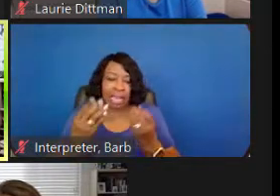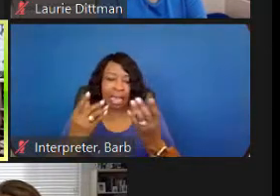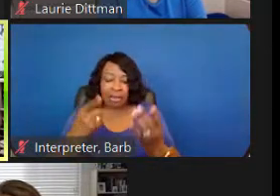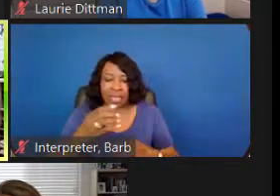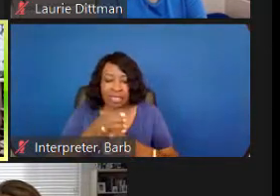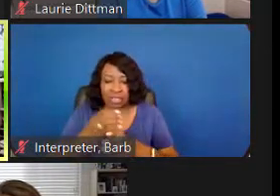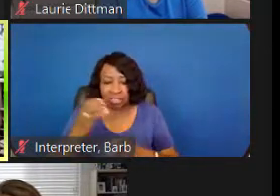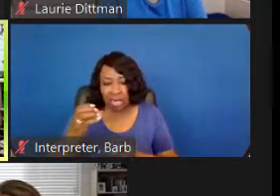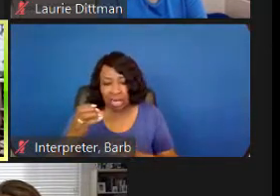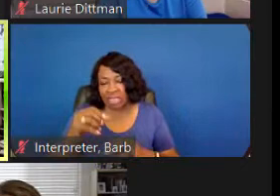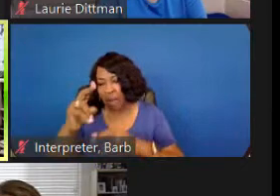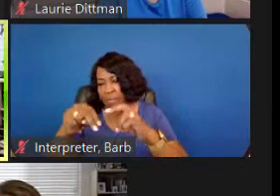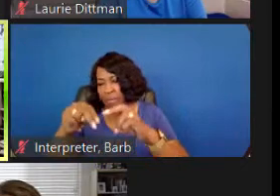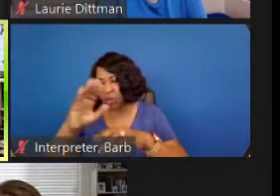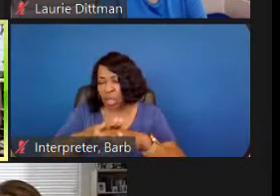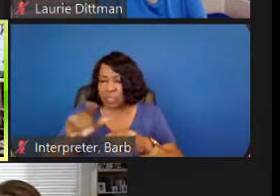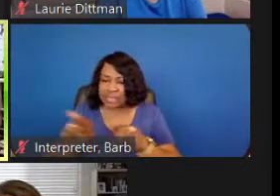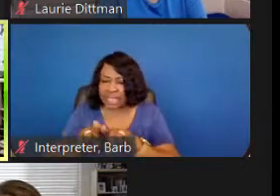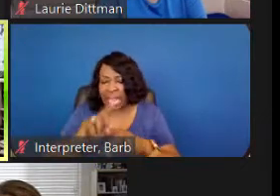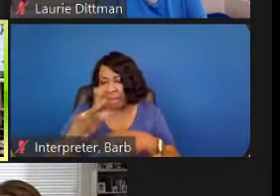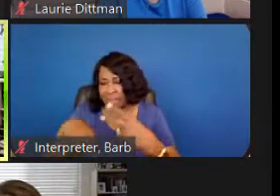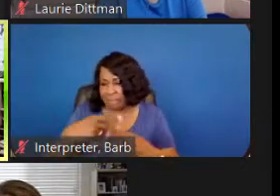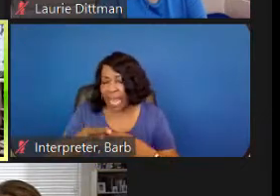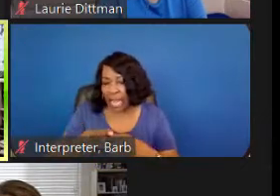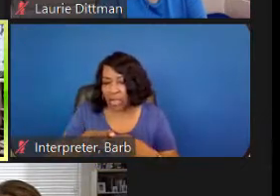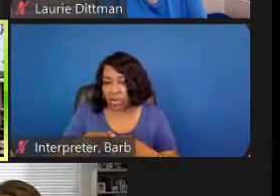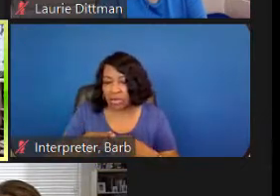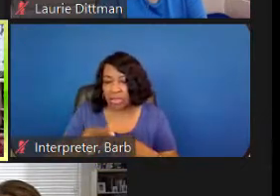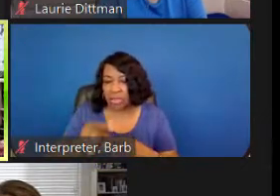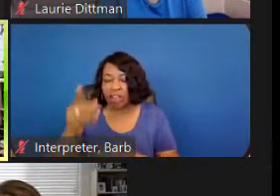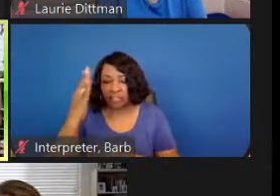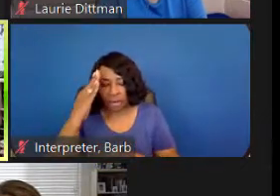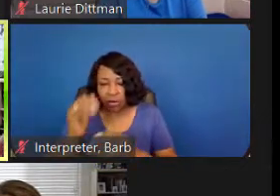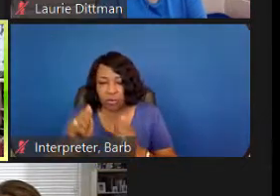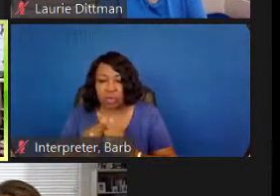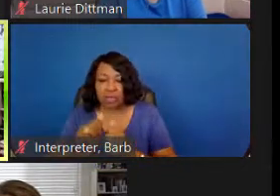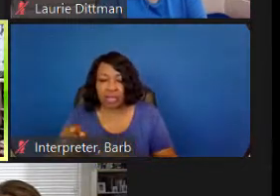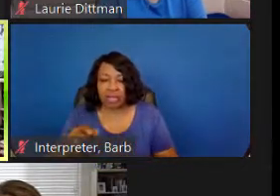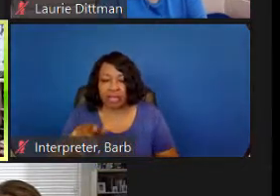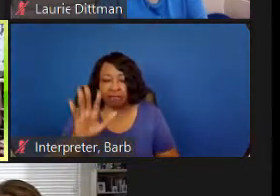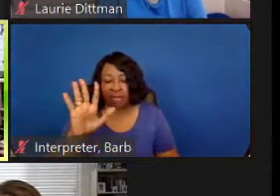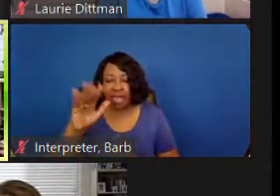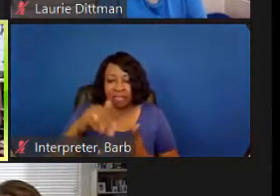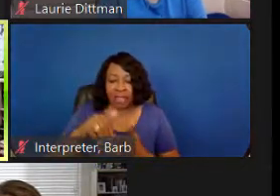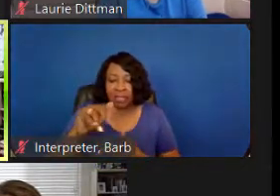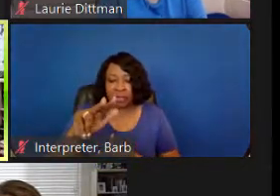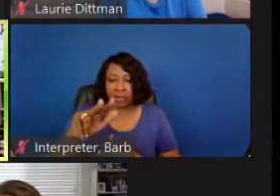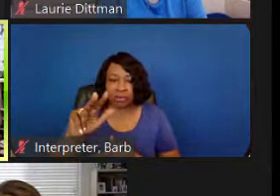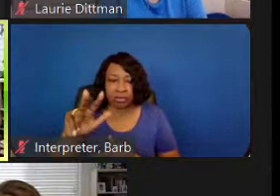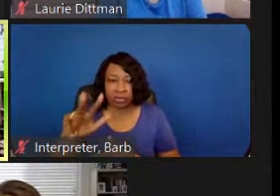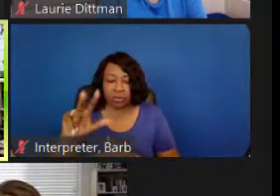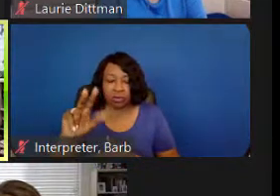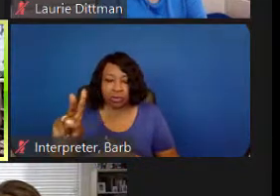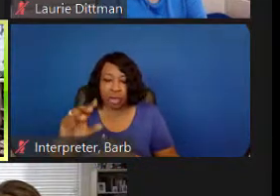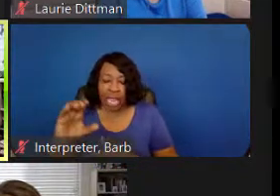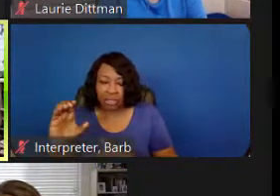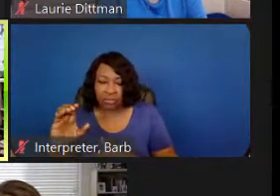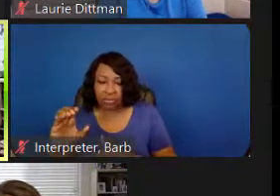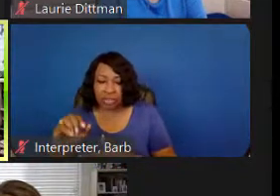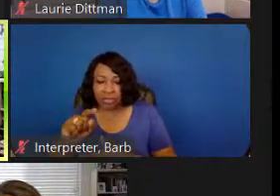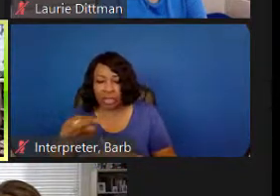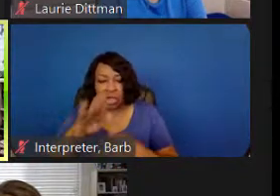built on the same pattern. So if you're familiar with 5000s, 3200s, 2600s, they're all kind of in the